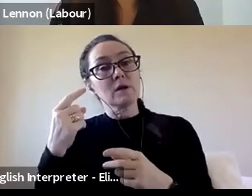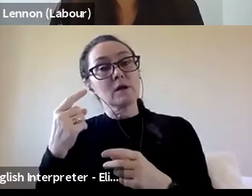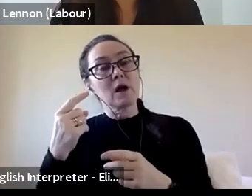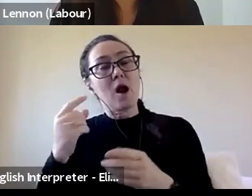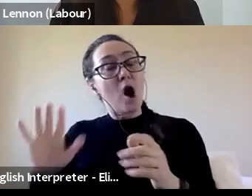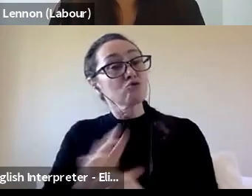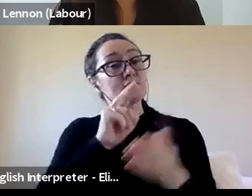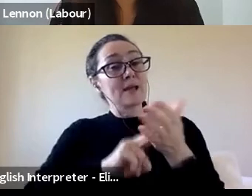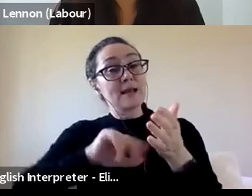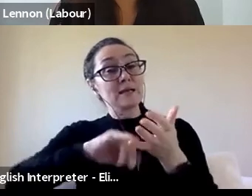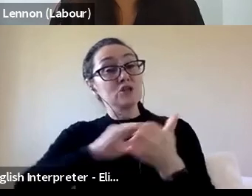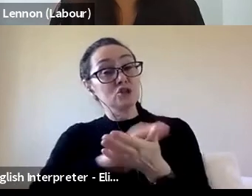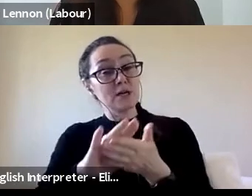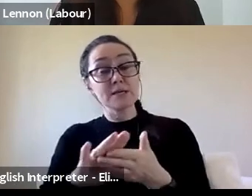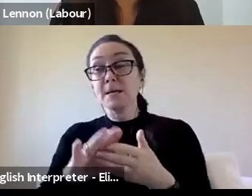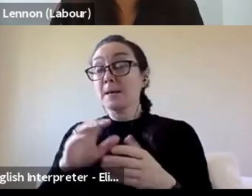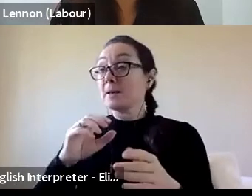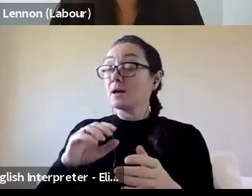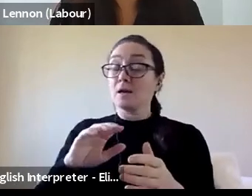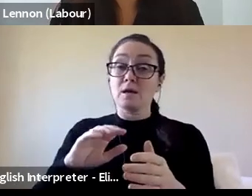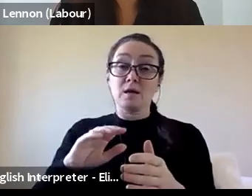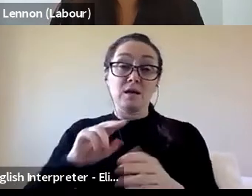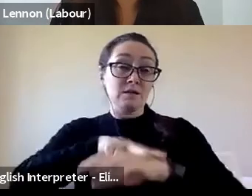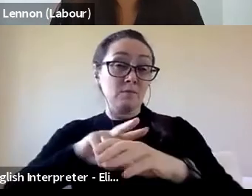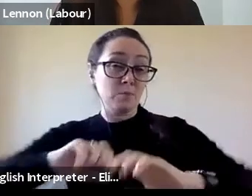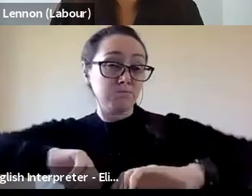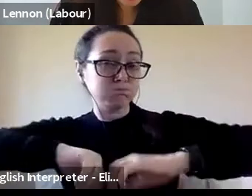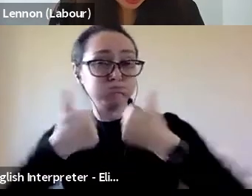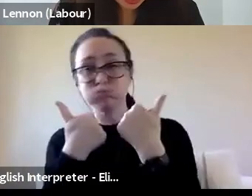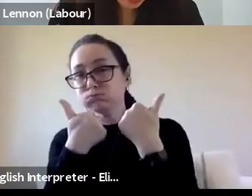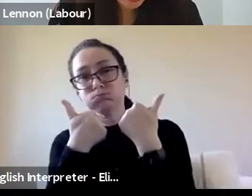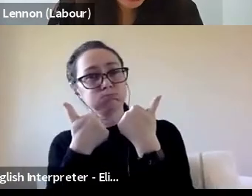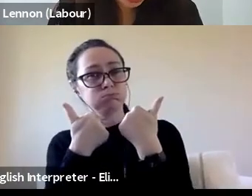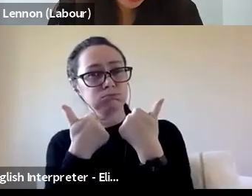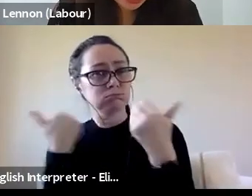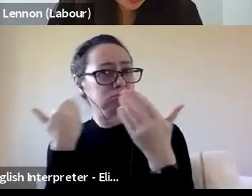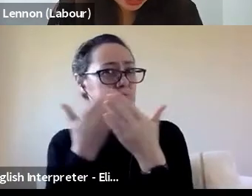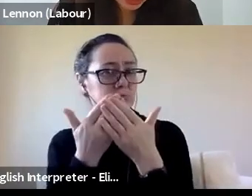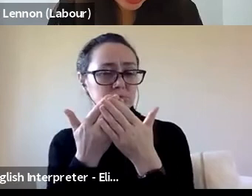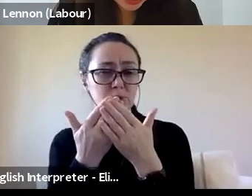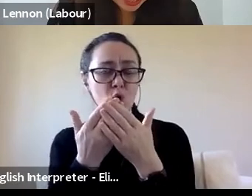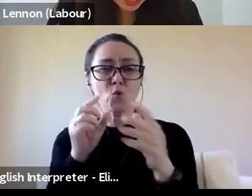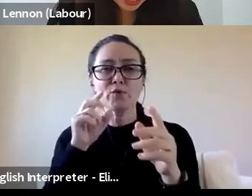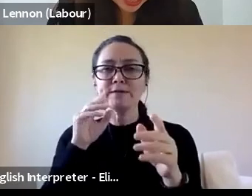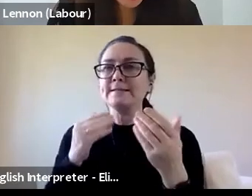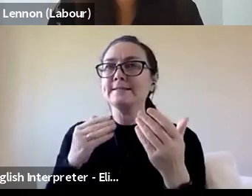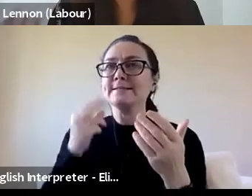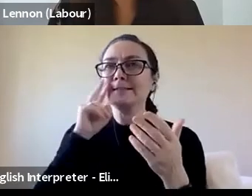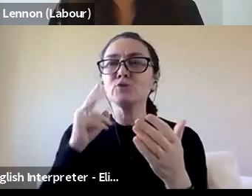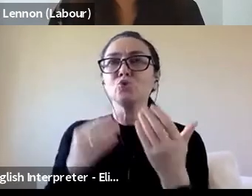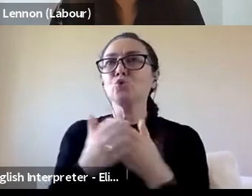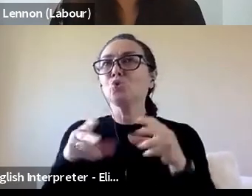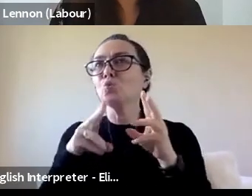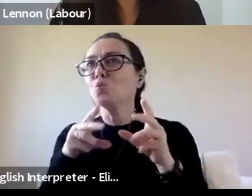NHS workforce. The staff have been absolutely fantastic, and we've seen a lot of innovation and